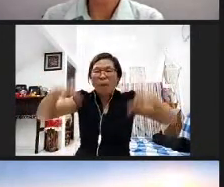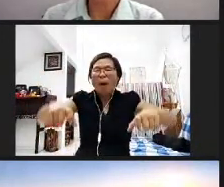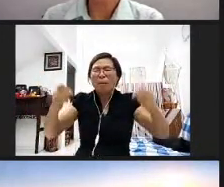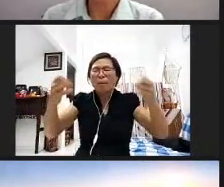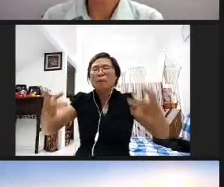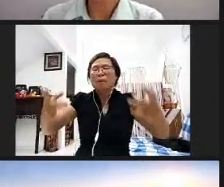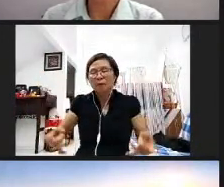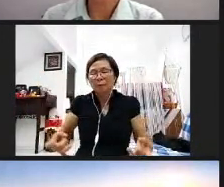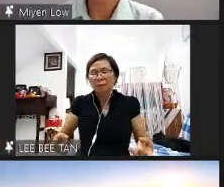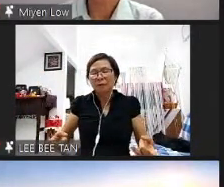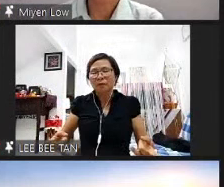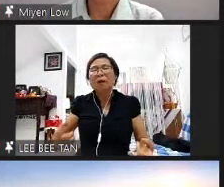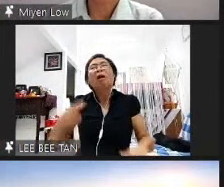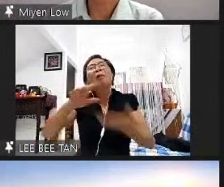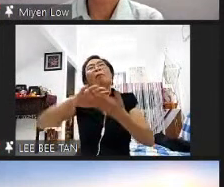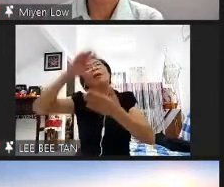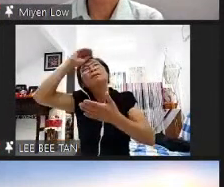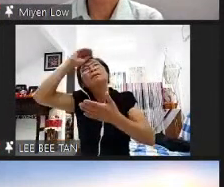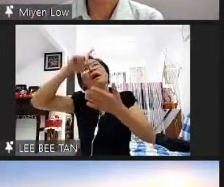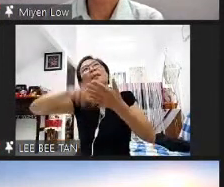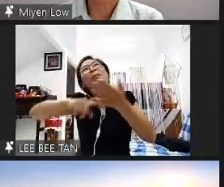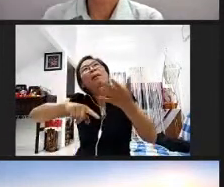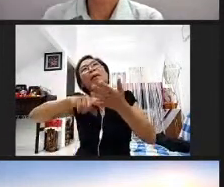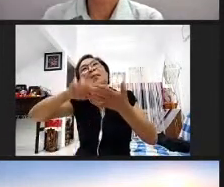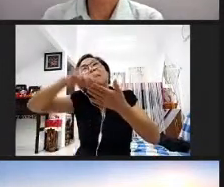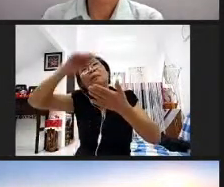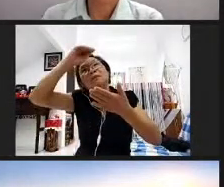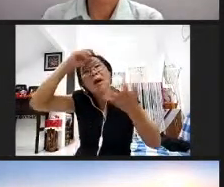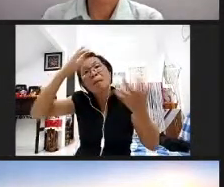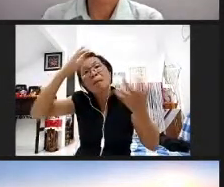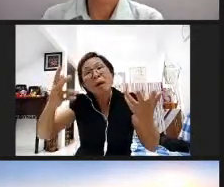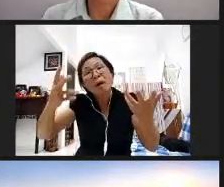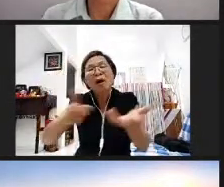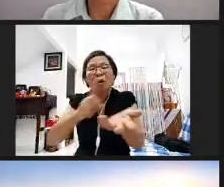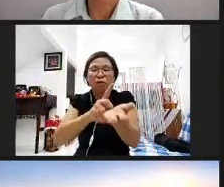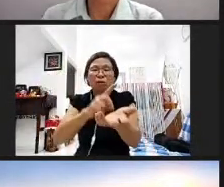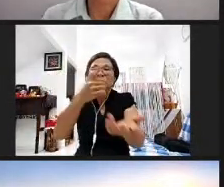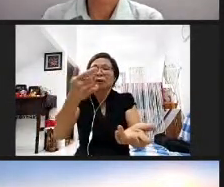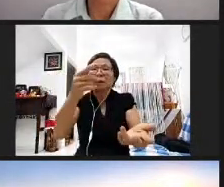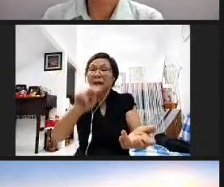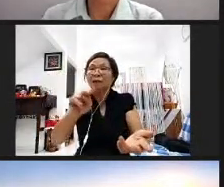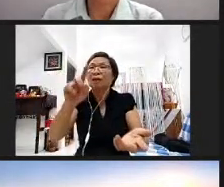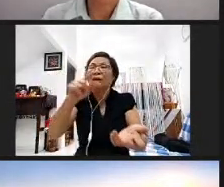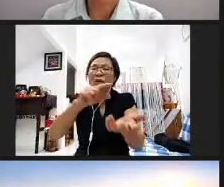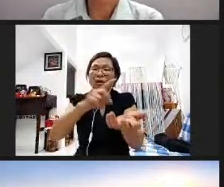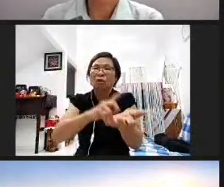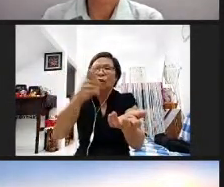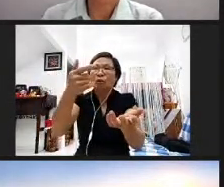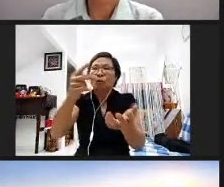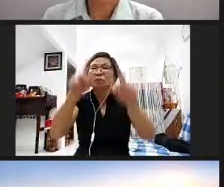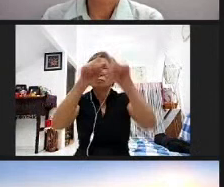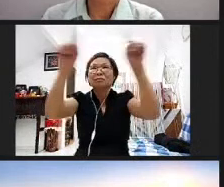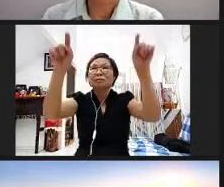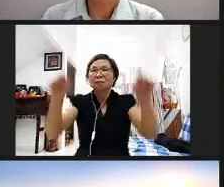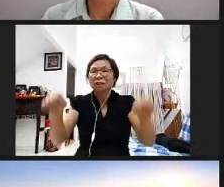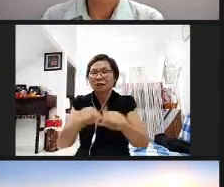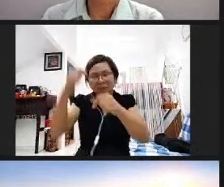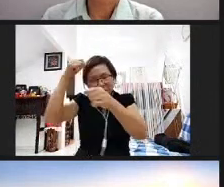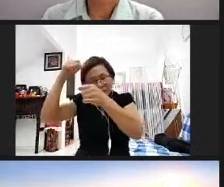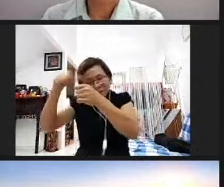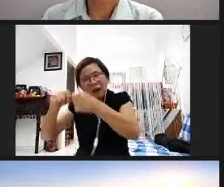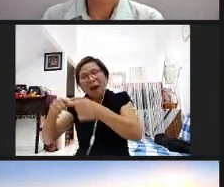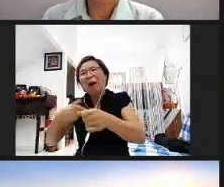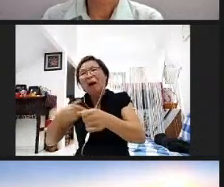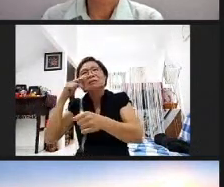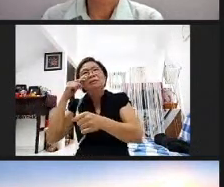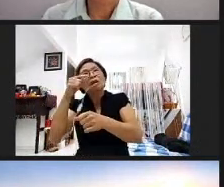ask, what have I learned? I think Dr. Gan earlier, I think one of the slides she shared on her reflection, the things she learned. So I